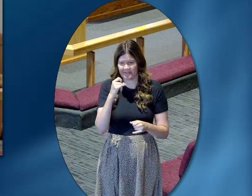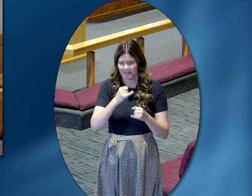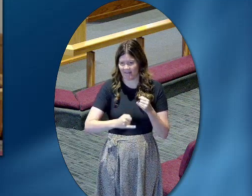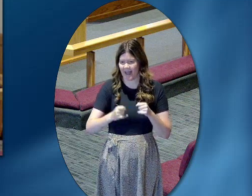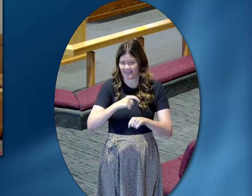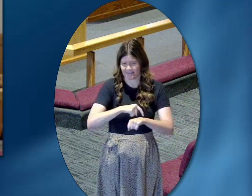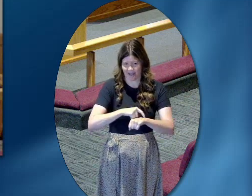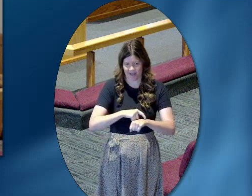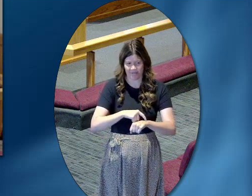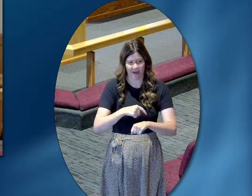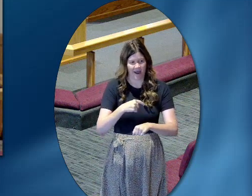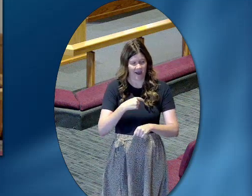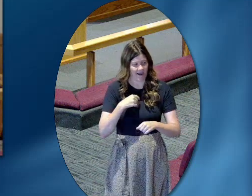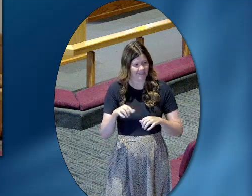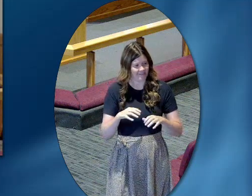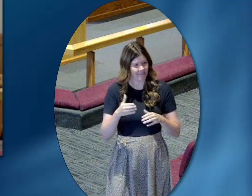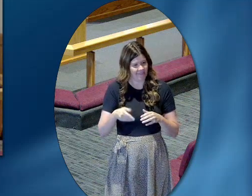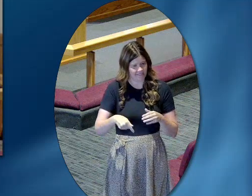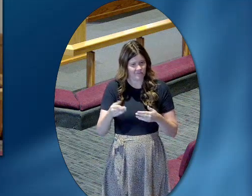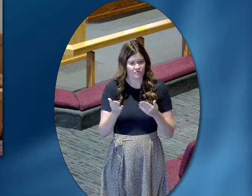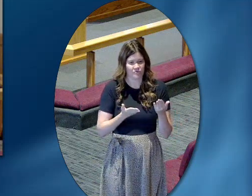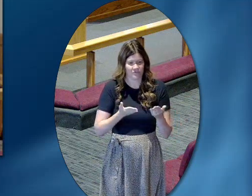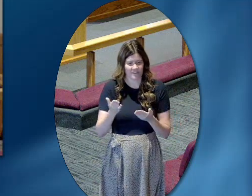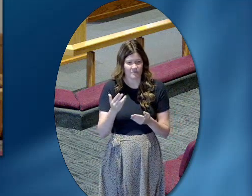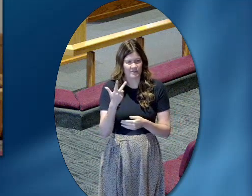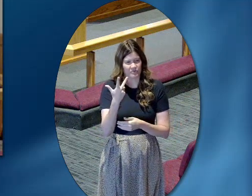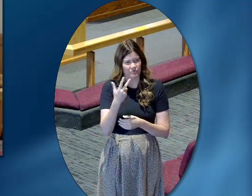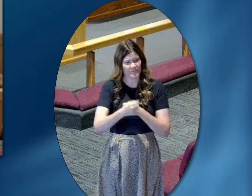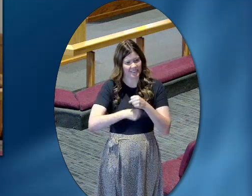COVID. So this is a treat.